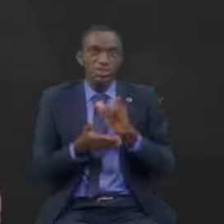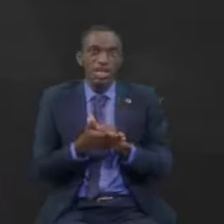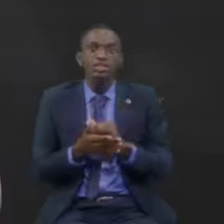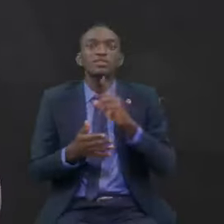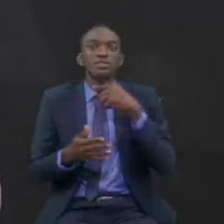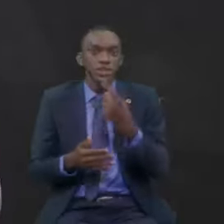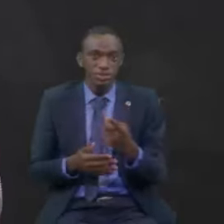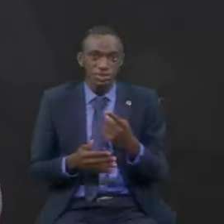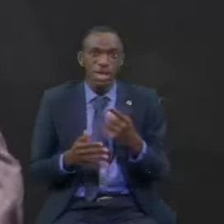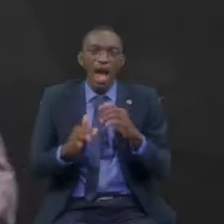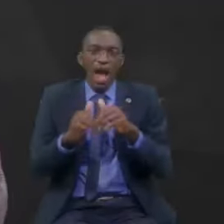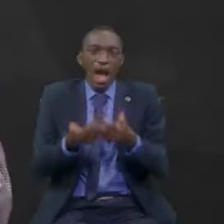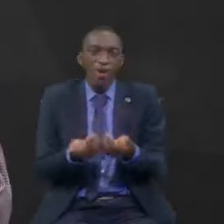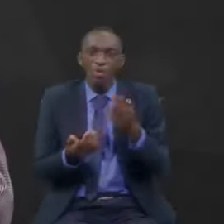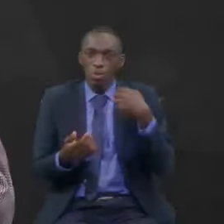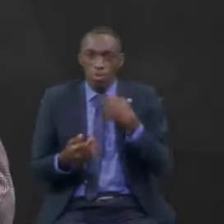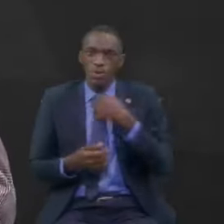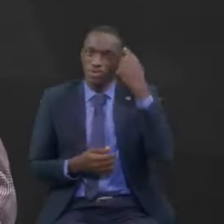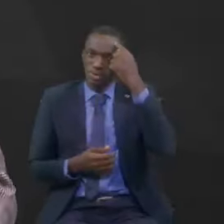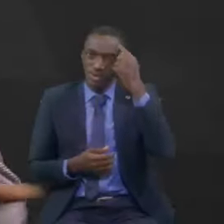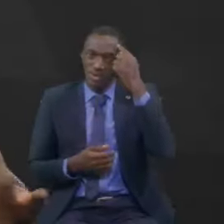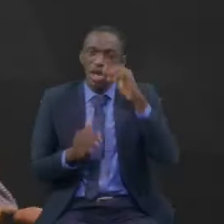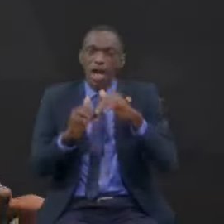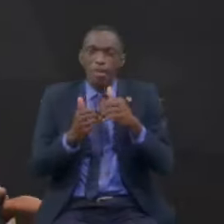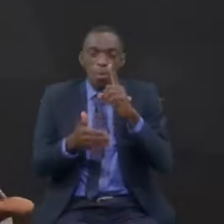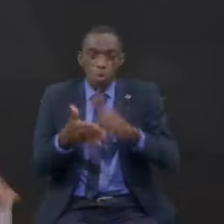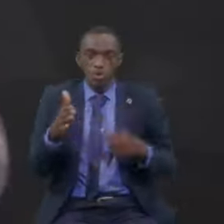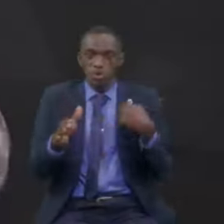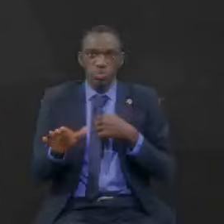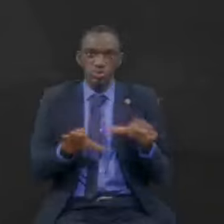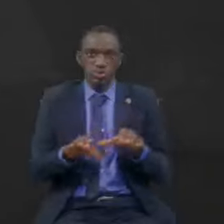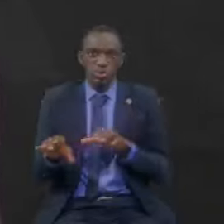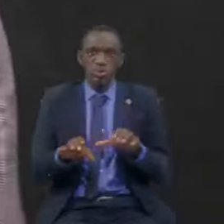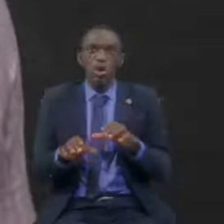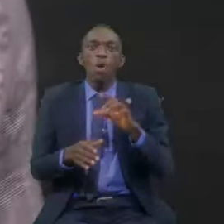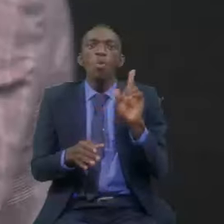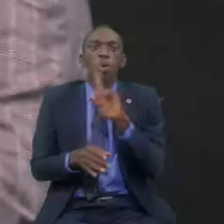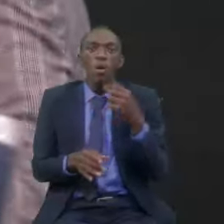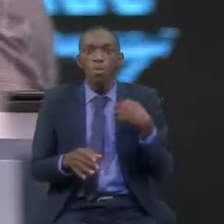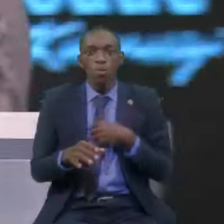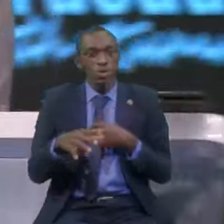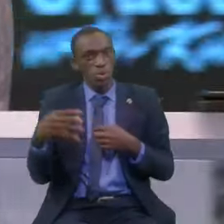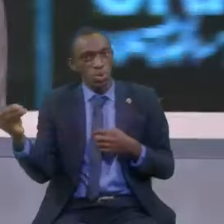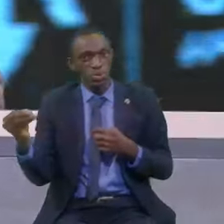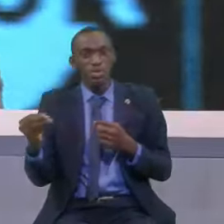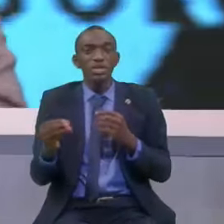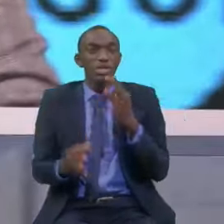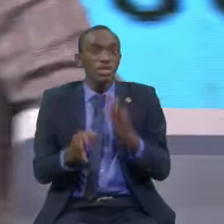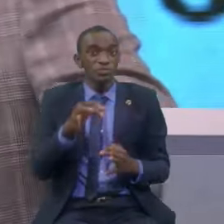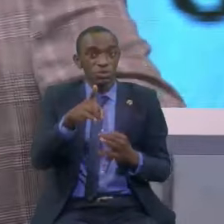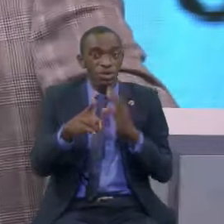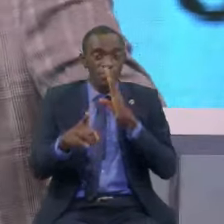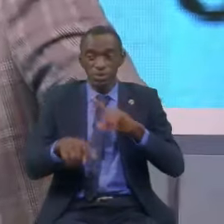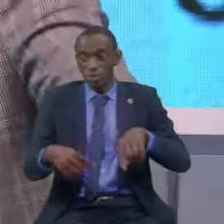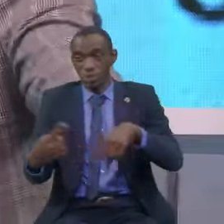think, what we do, where we go. And if we've been going the old